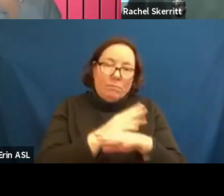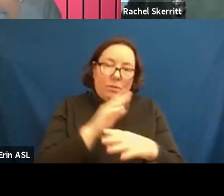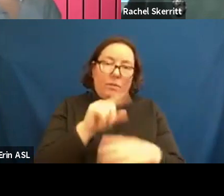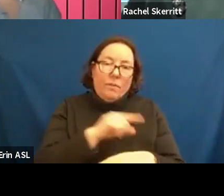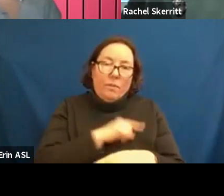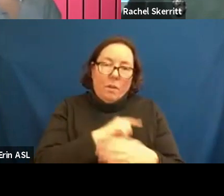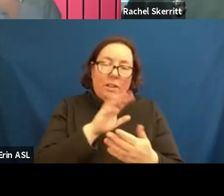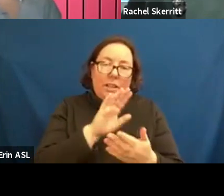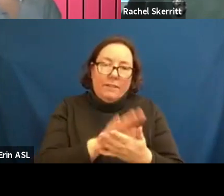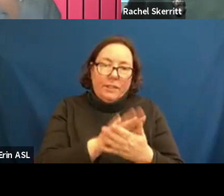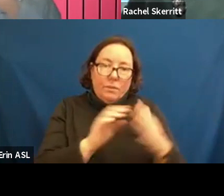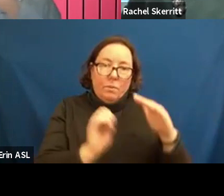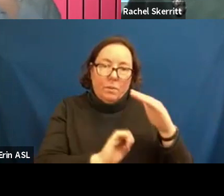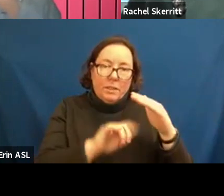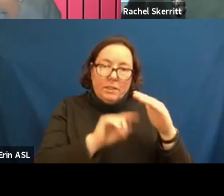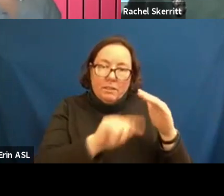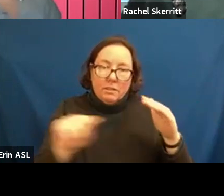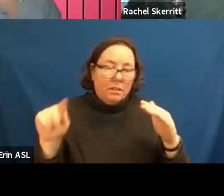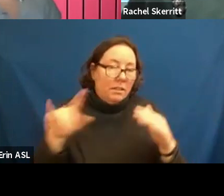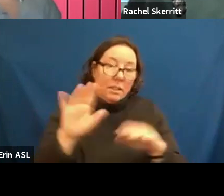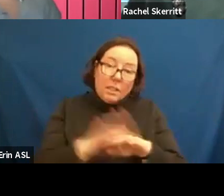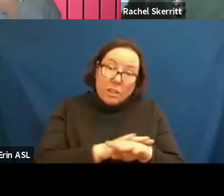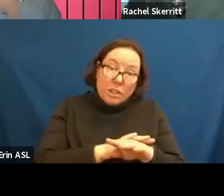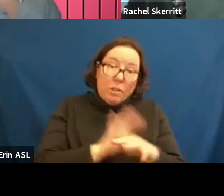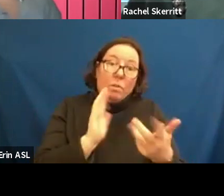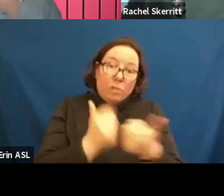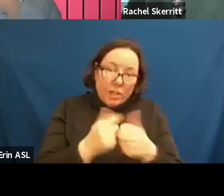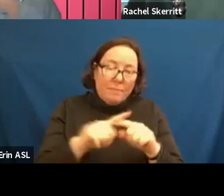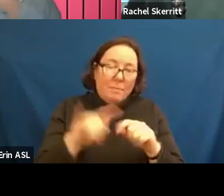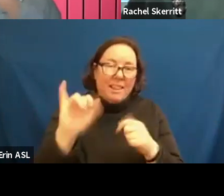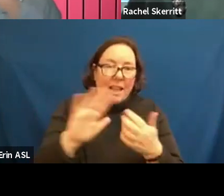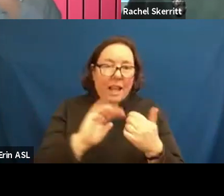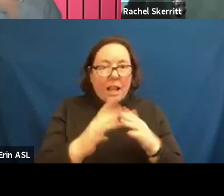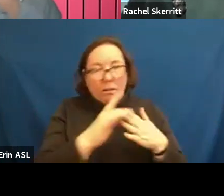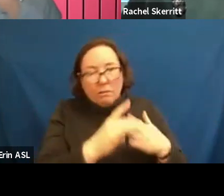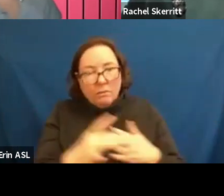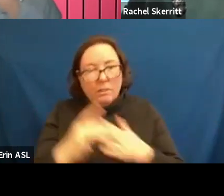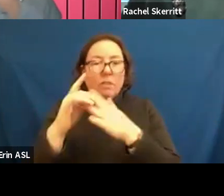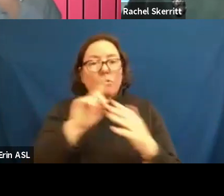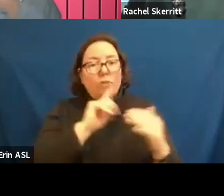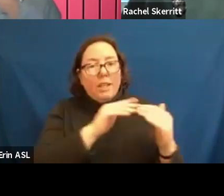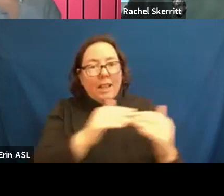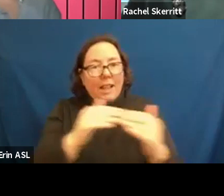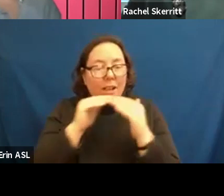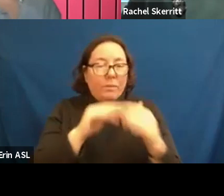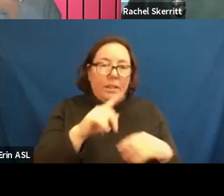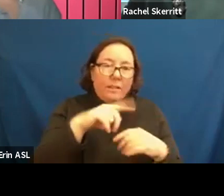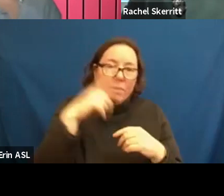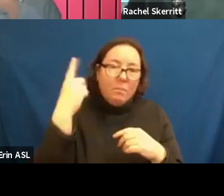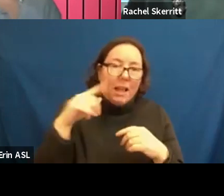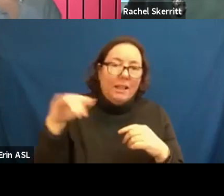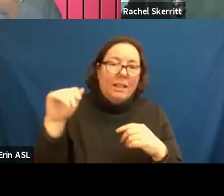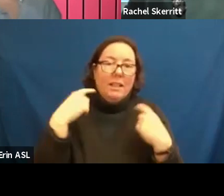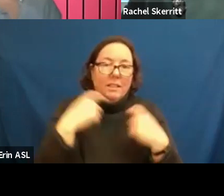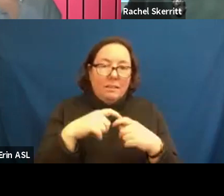and more challenging, but it is the only way that lasting and real equity for Black and Hispanic students at BLS will be achieved at